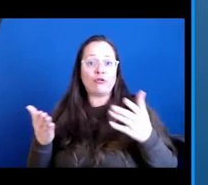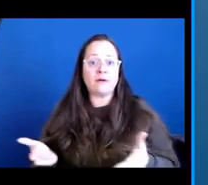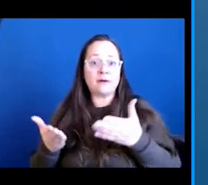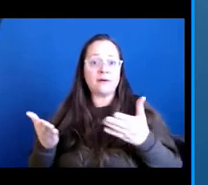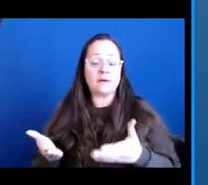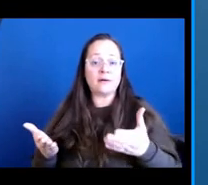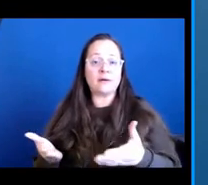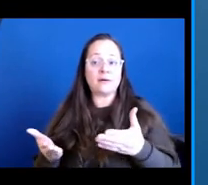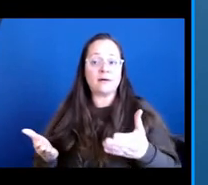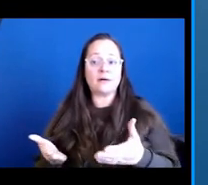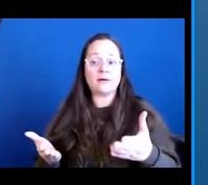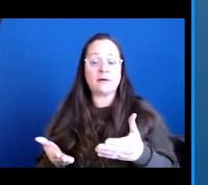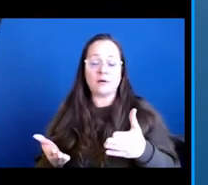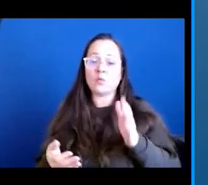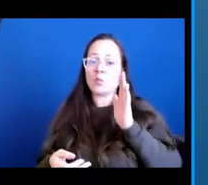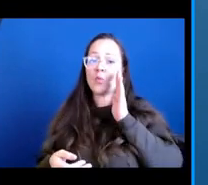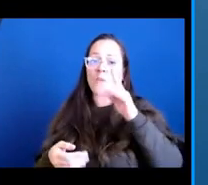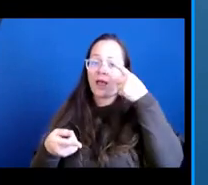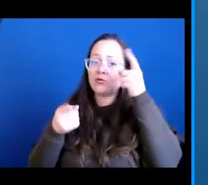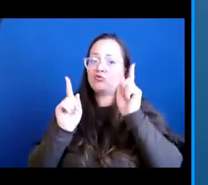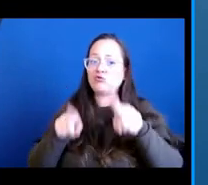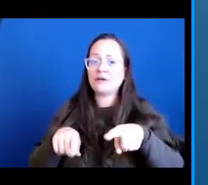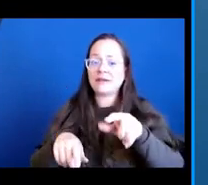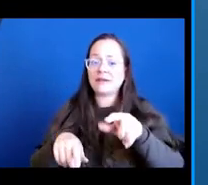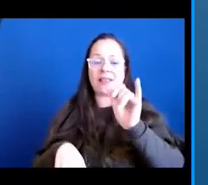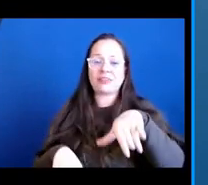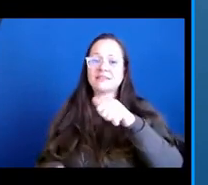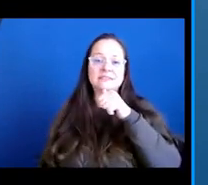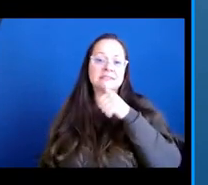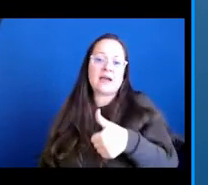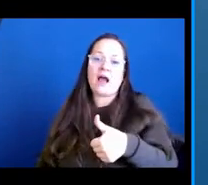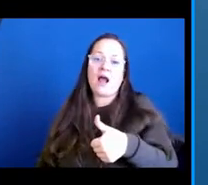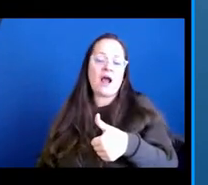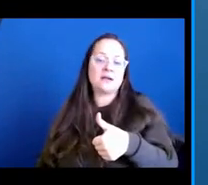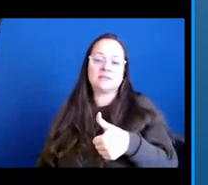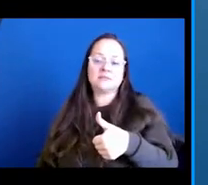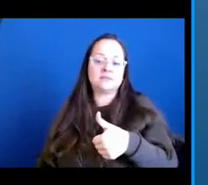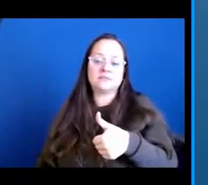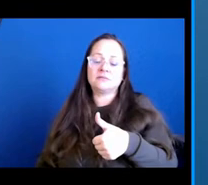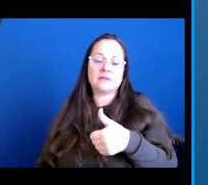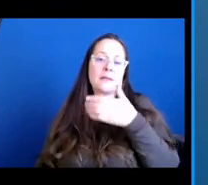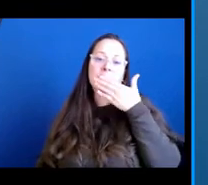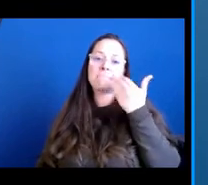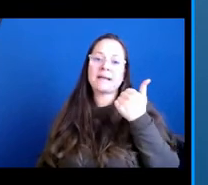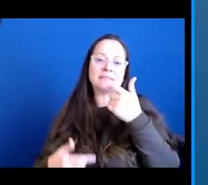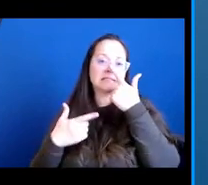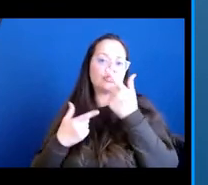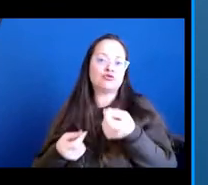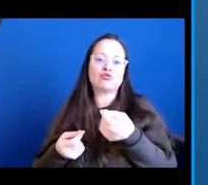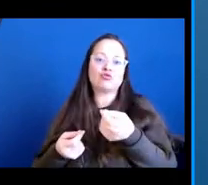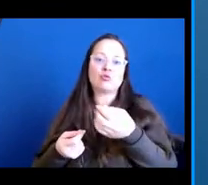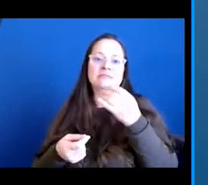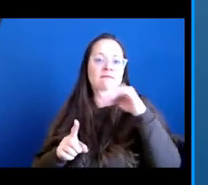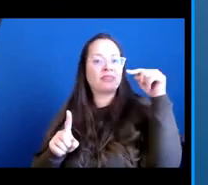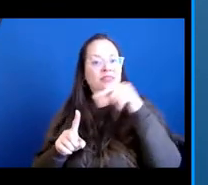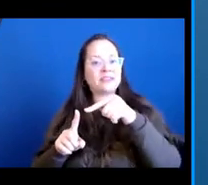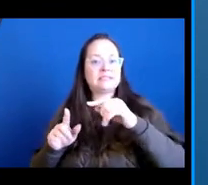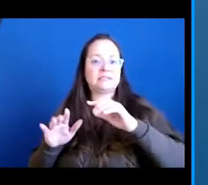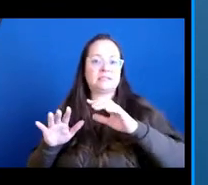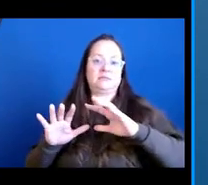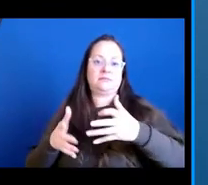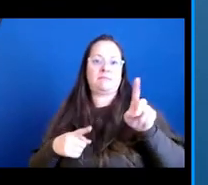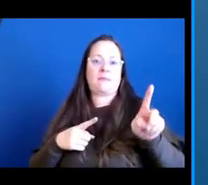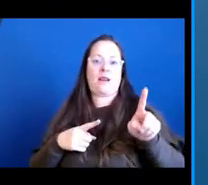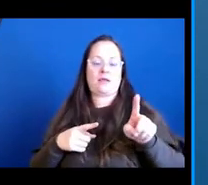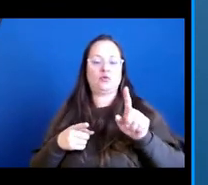um would agree that it is not in the best interest of this body to even suggest